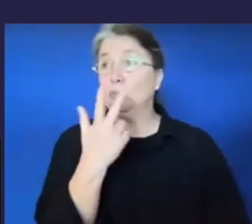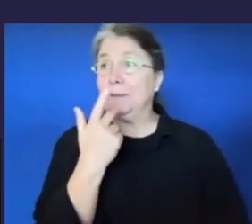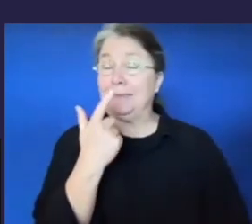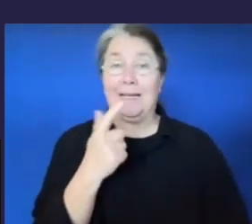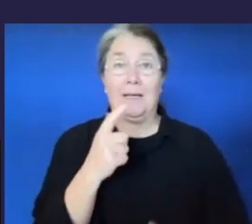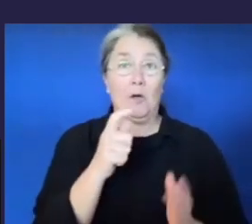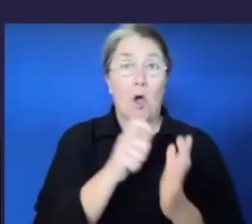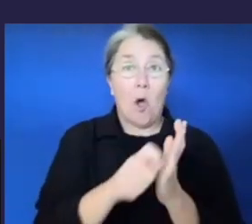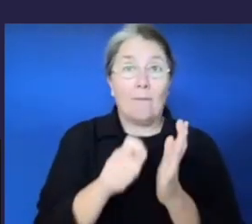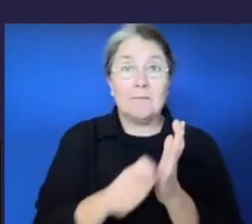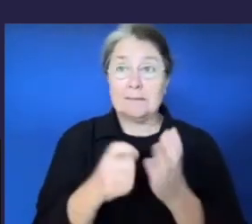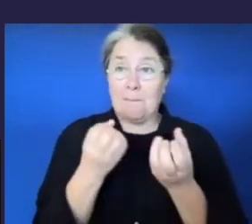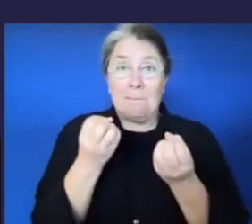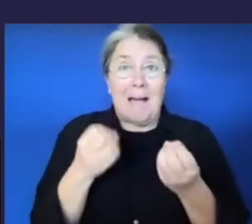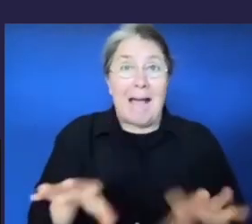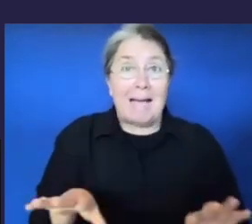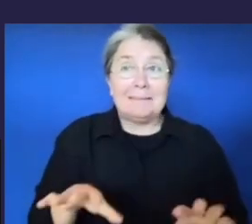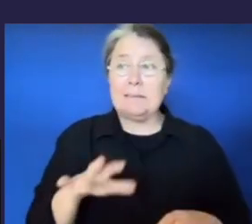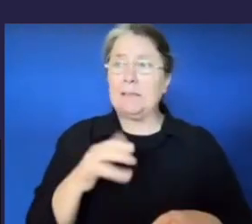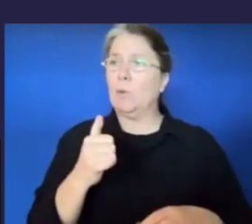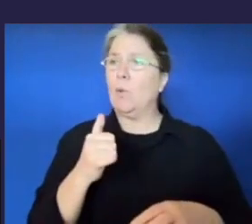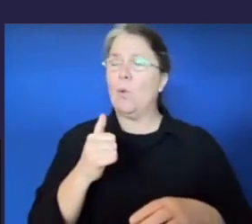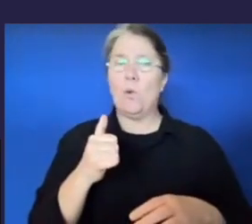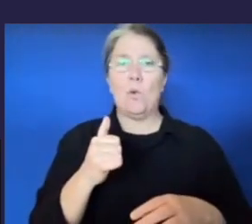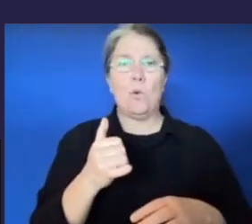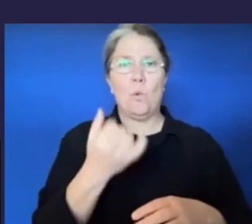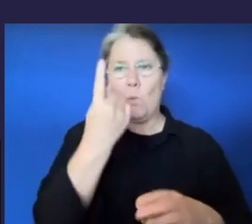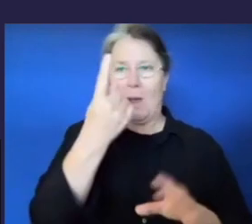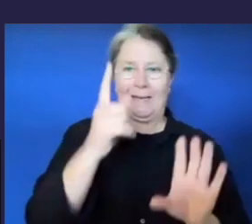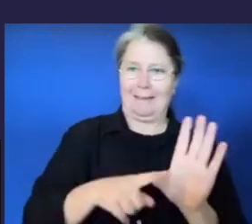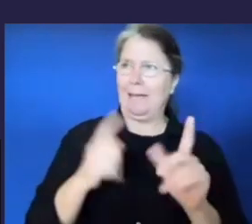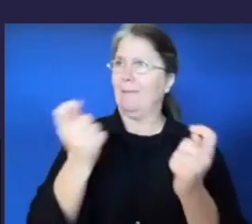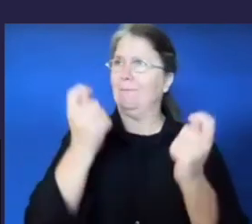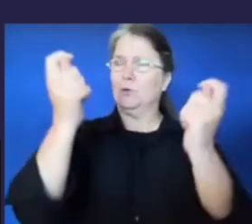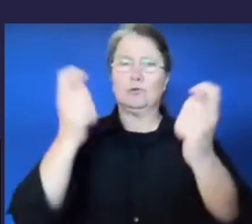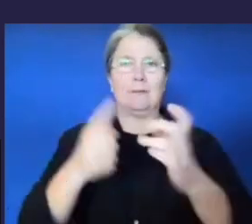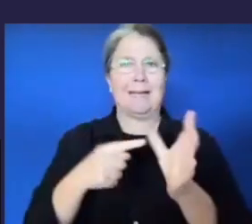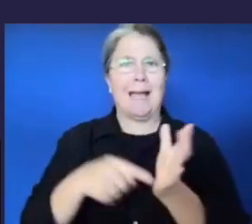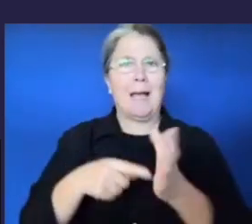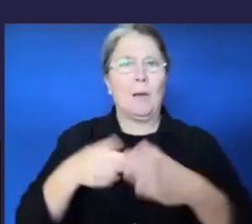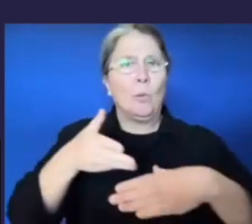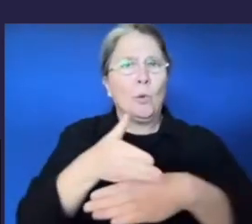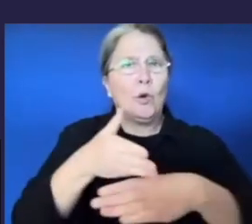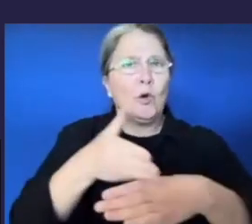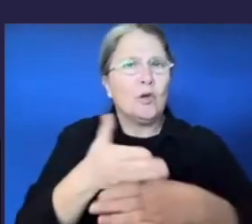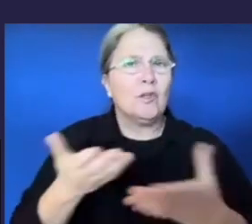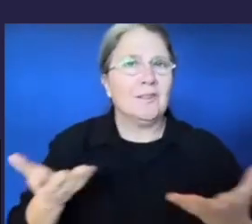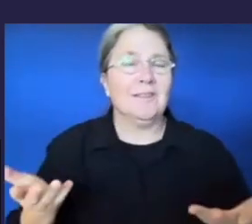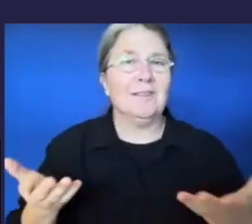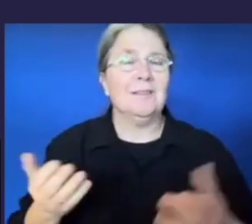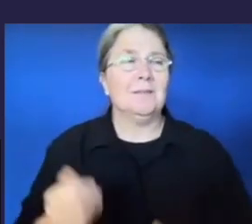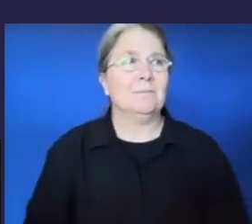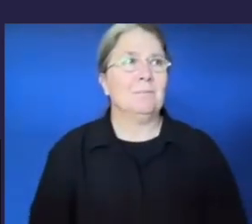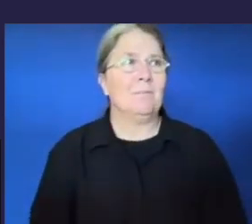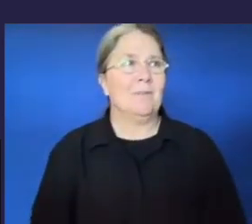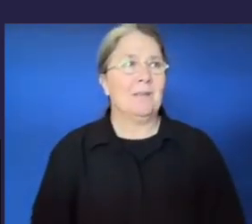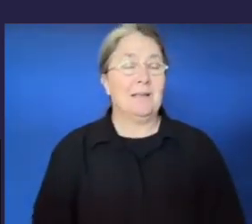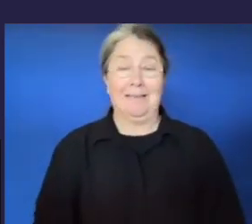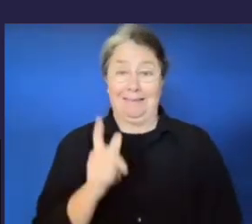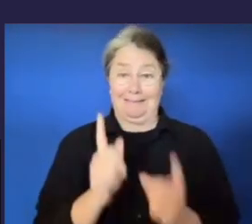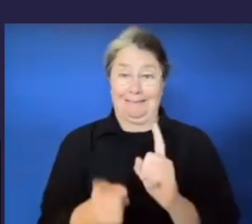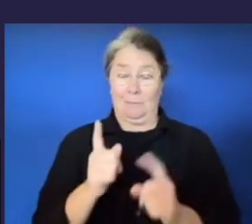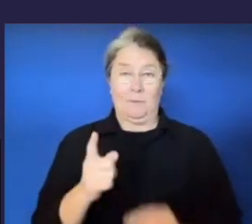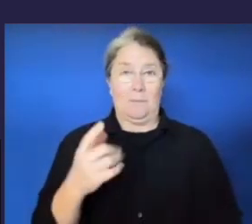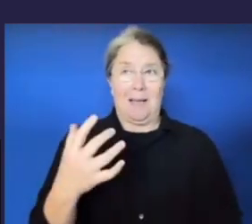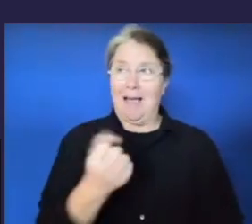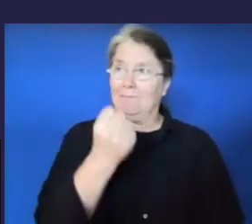workplace anniversary, or some other gathering. Work pace. The quantity expected. There might be expectations about